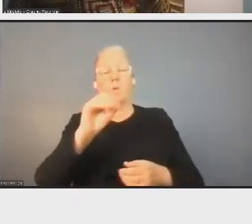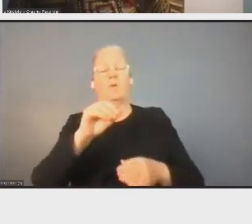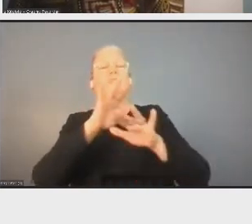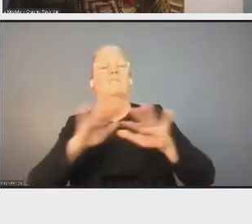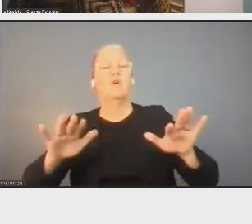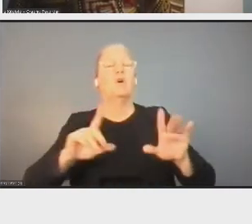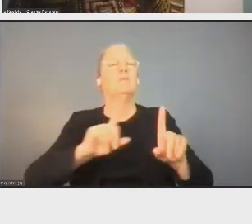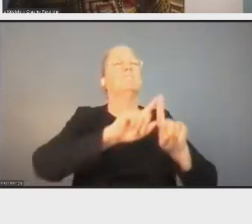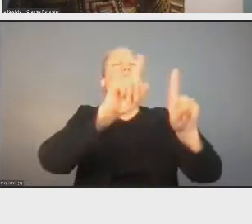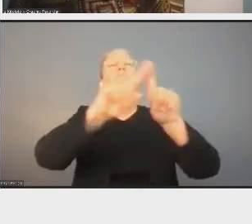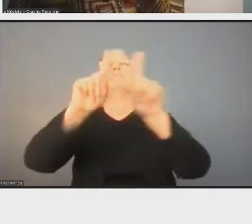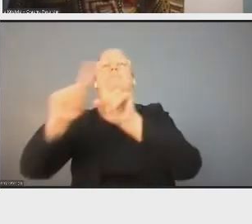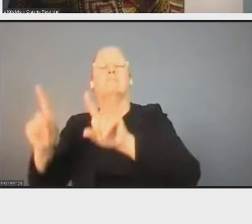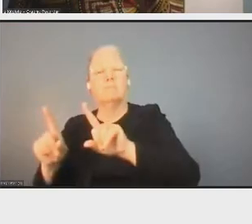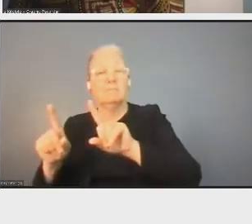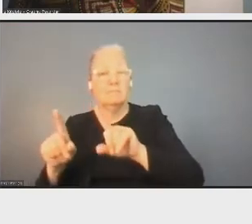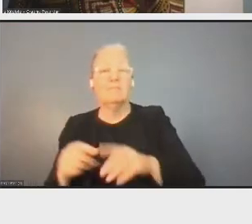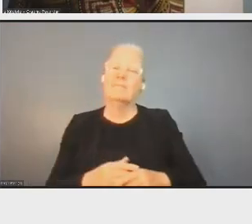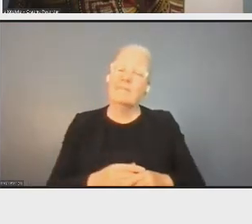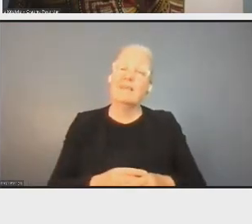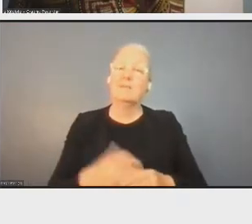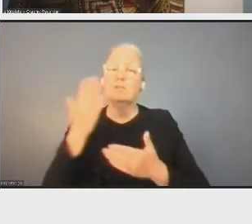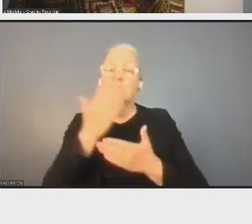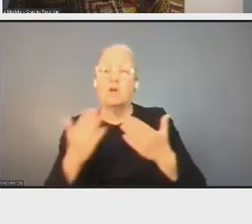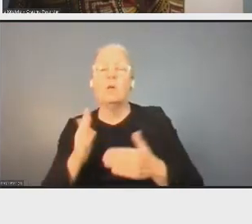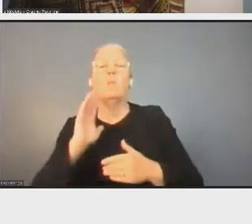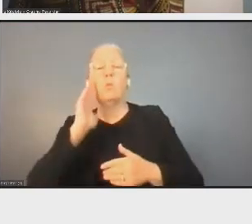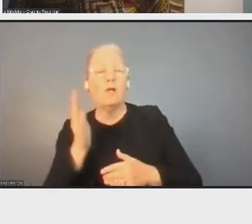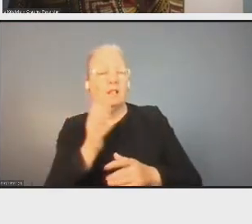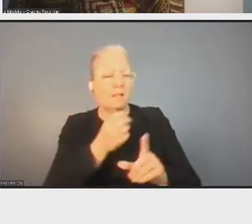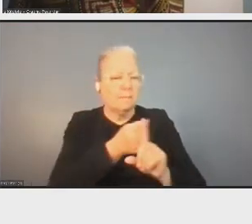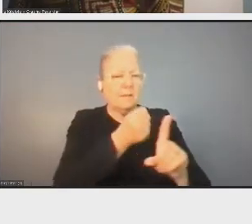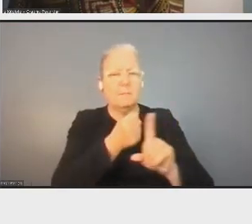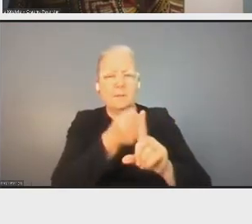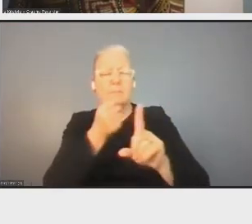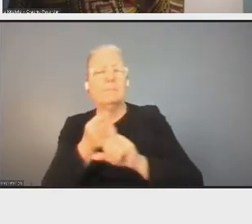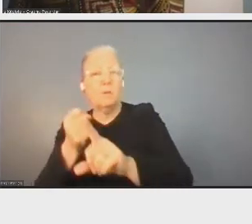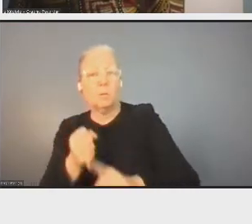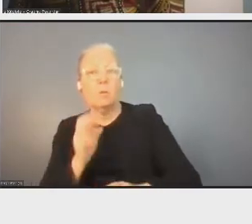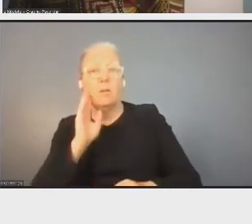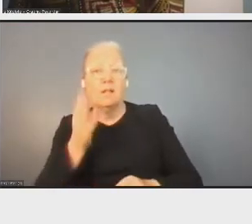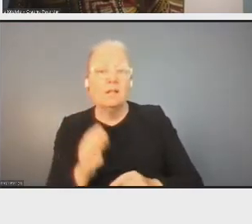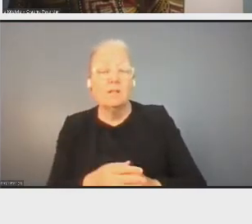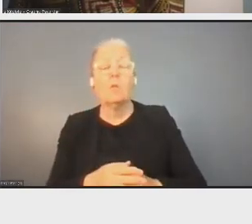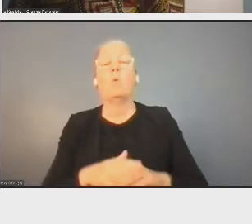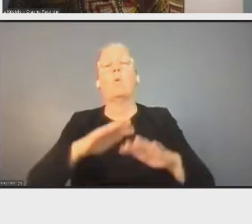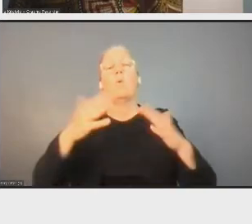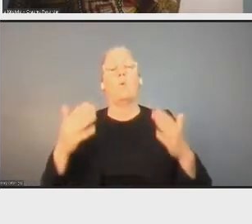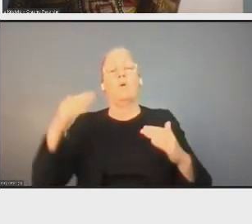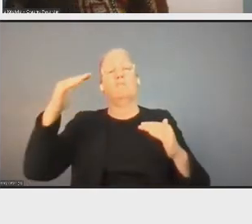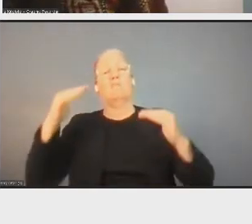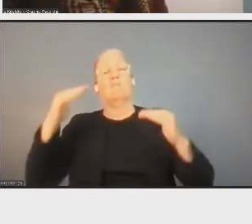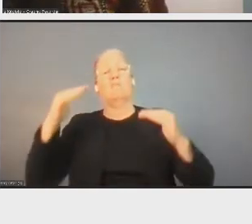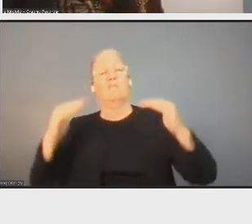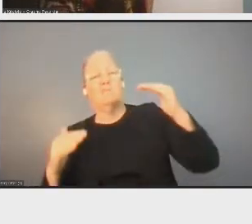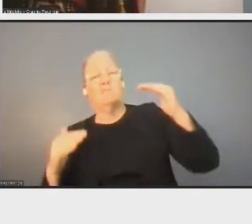elements will impact those structures, may exacerbate inequalities further. It